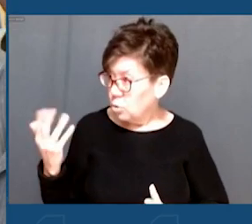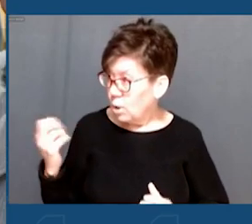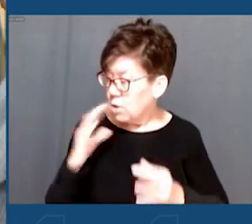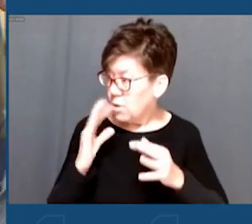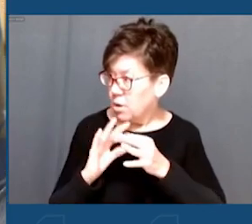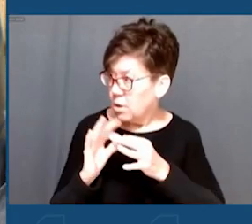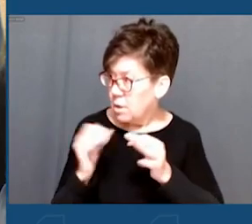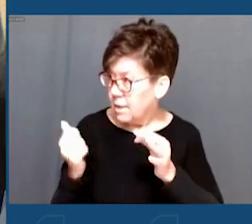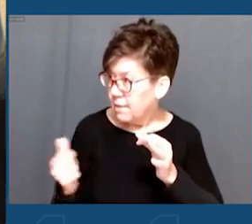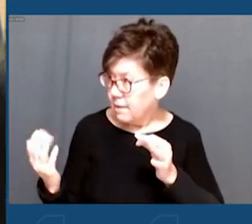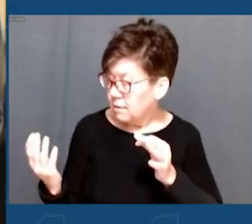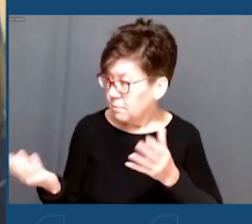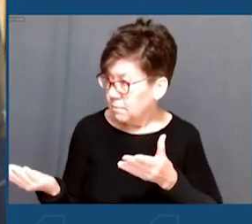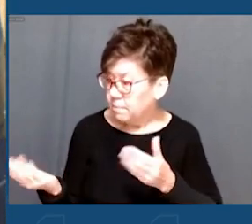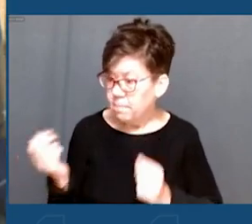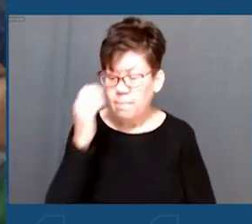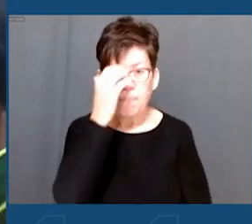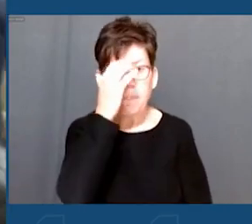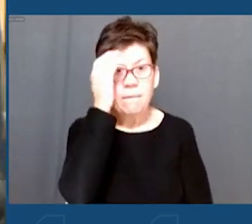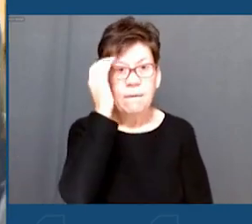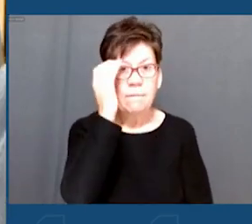Lavina Brooks Powers. Okay.